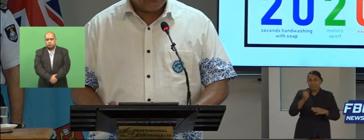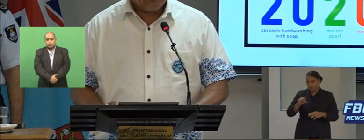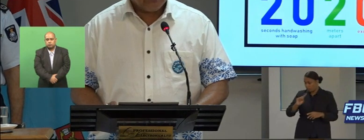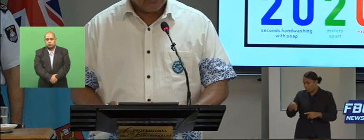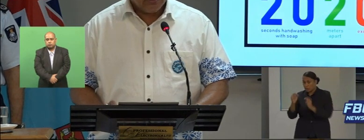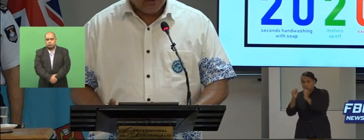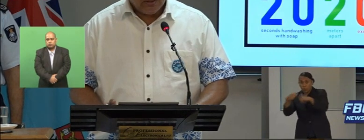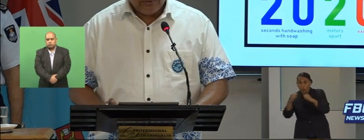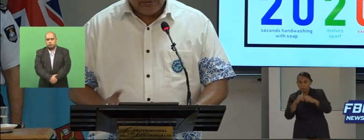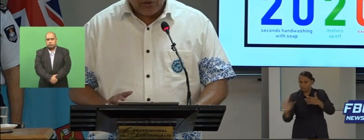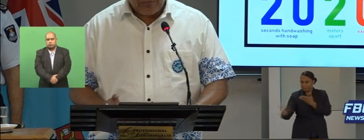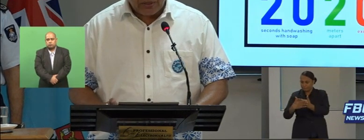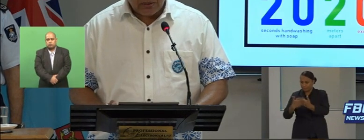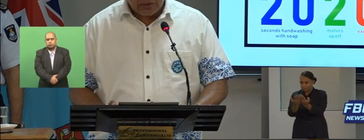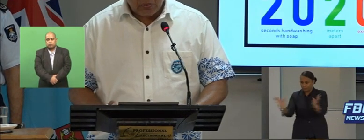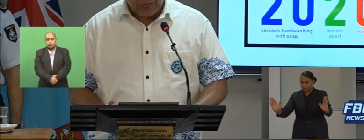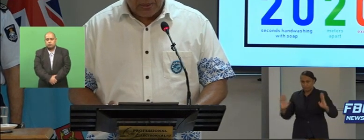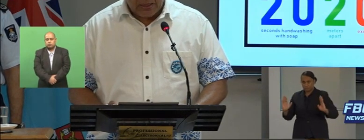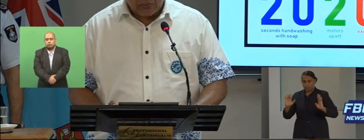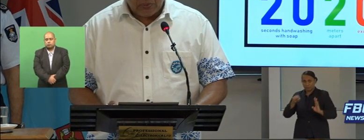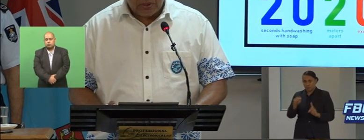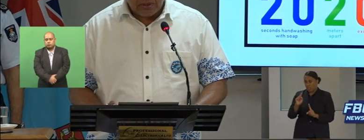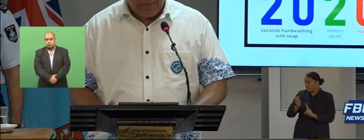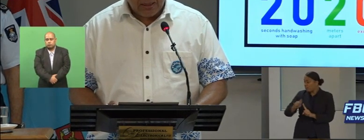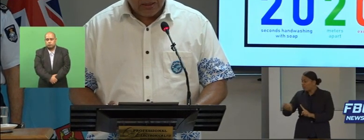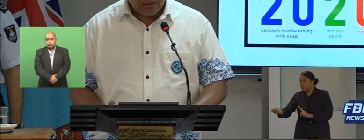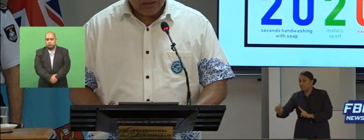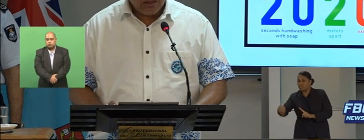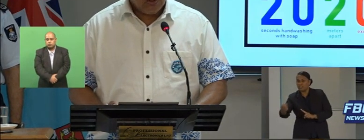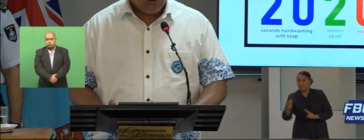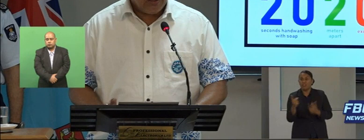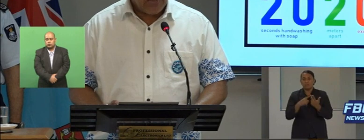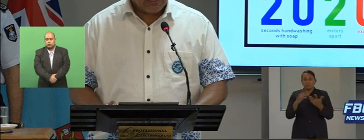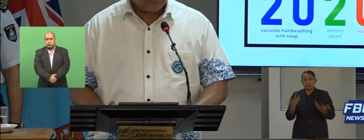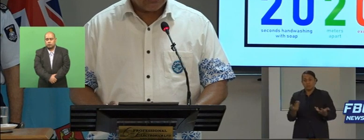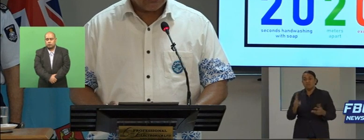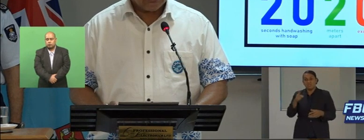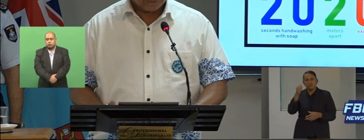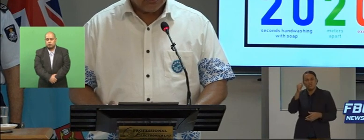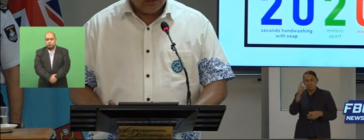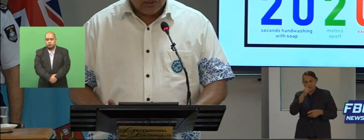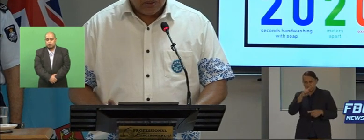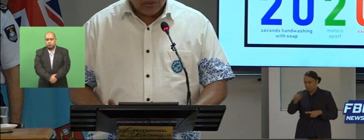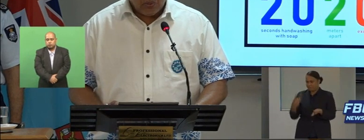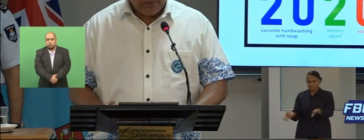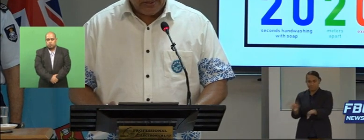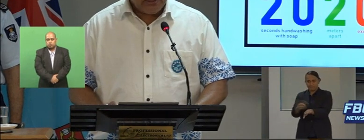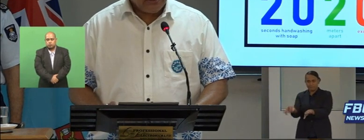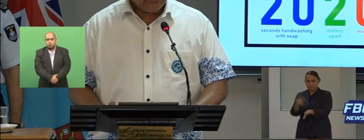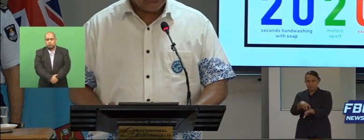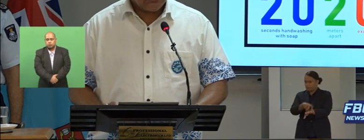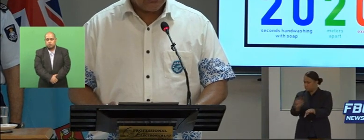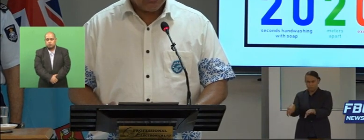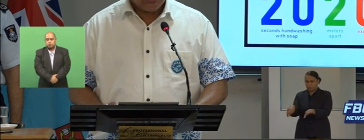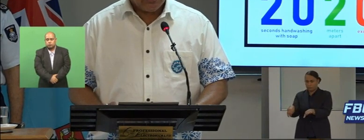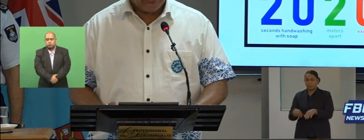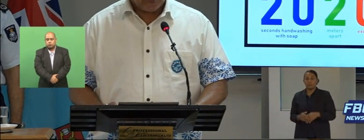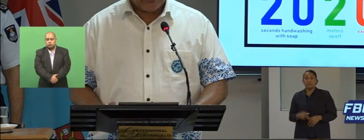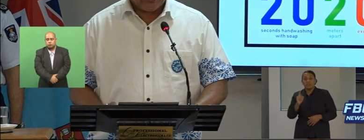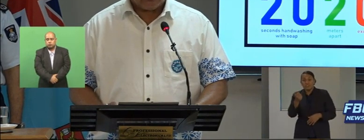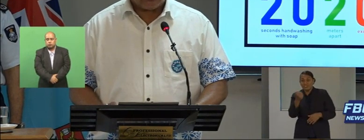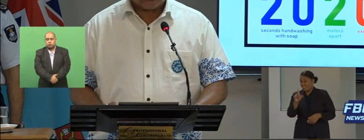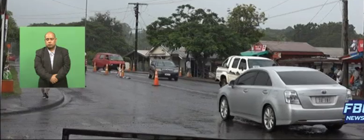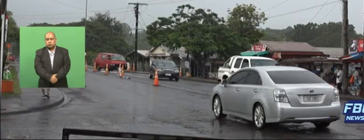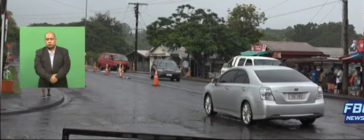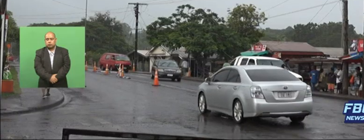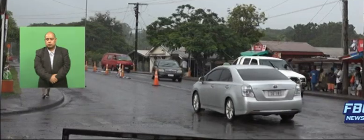However, no passengers will be allowed to disembark or embark. No one in and no one